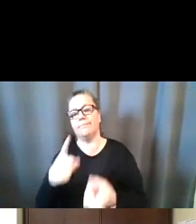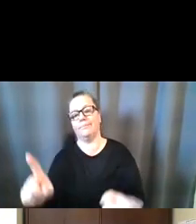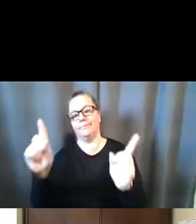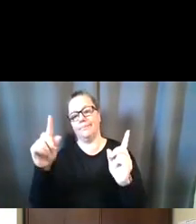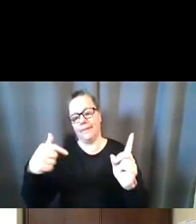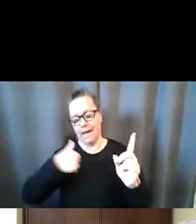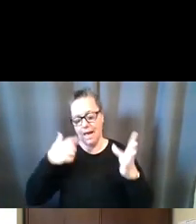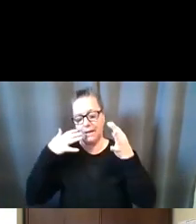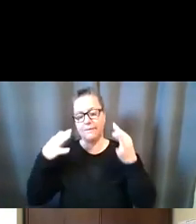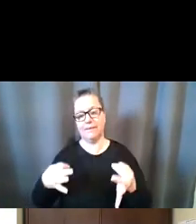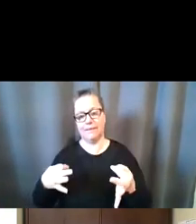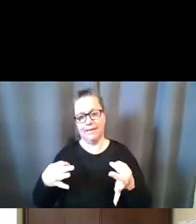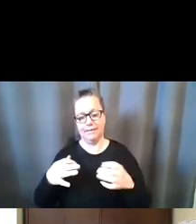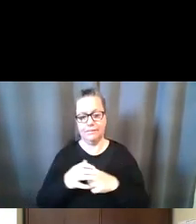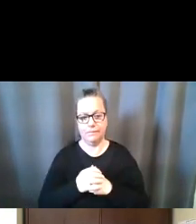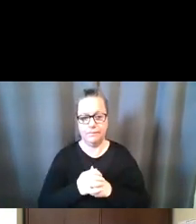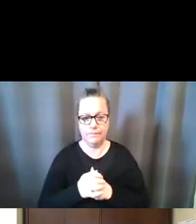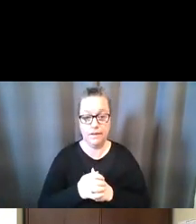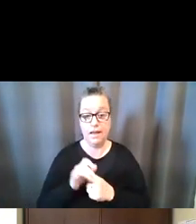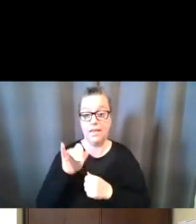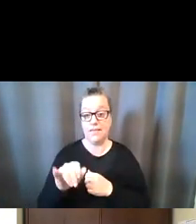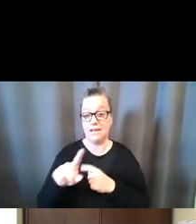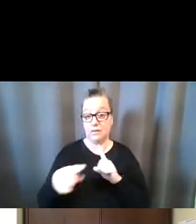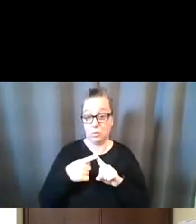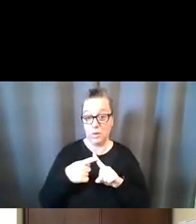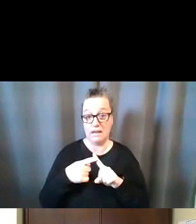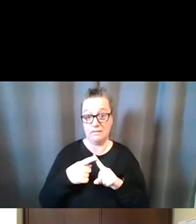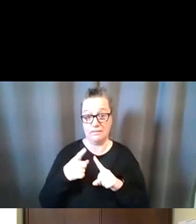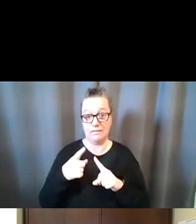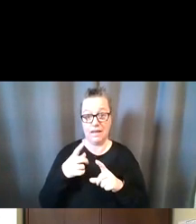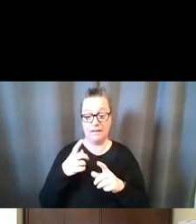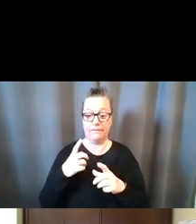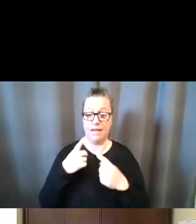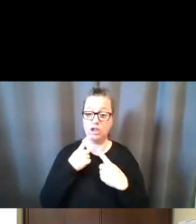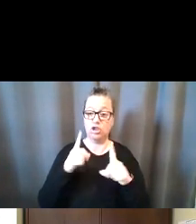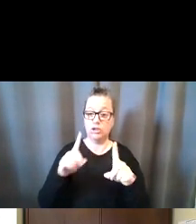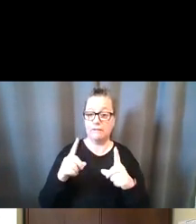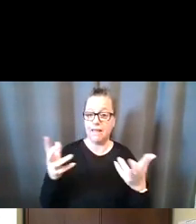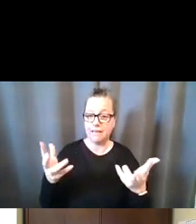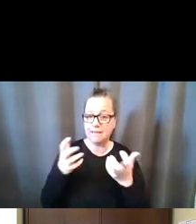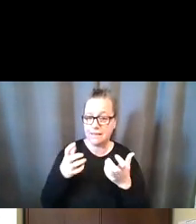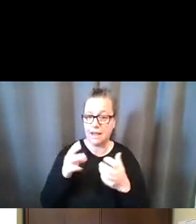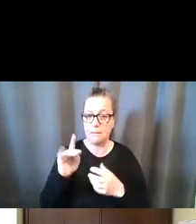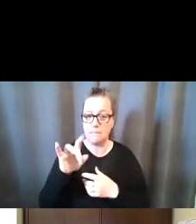have decided to, because that's when they've gotten to the desire milestone.